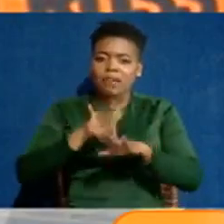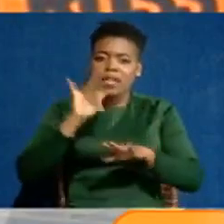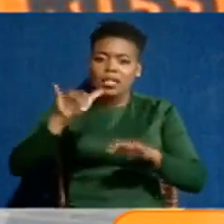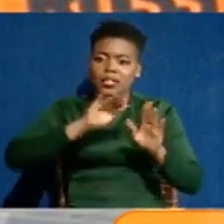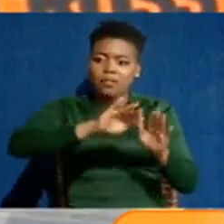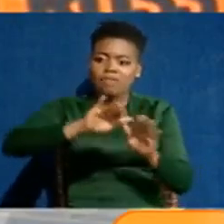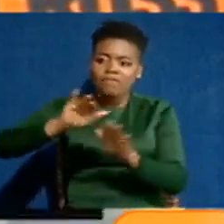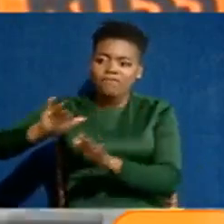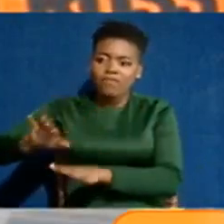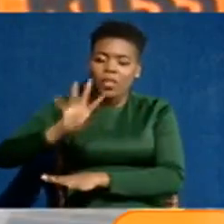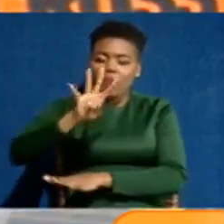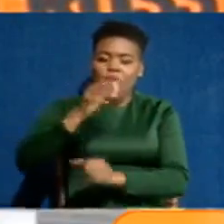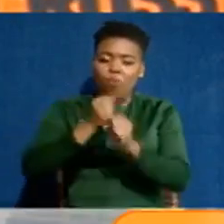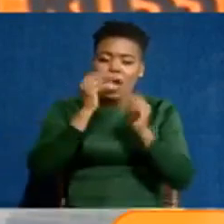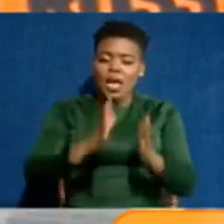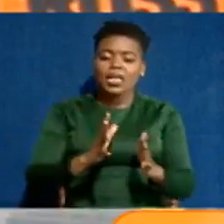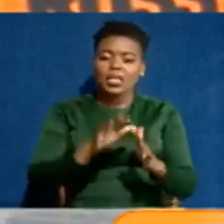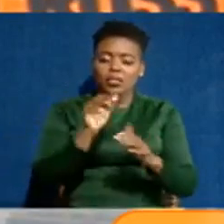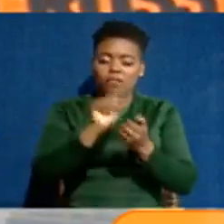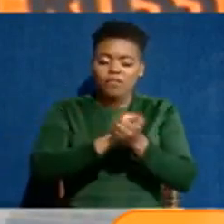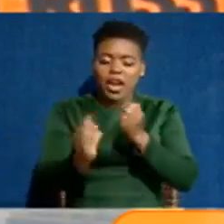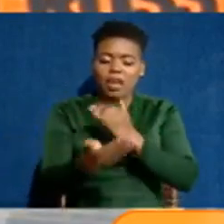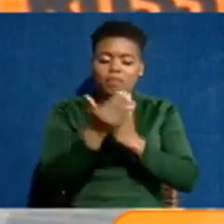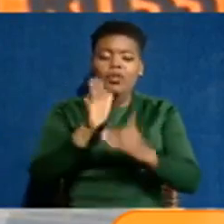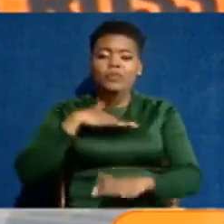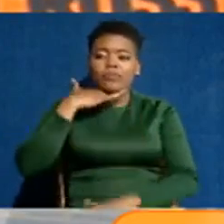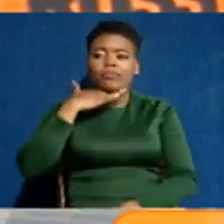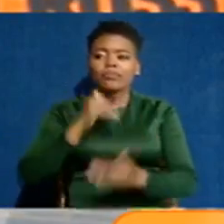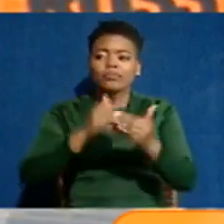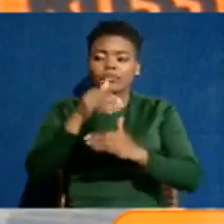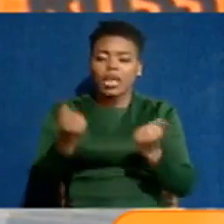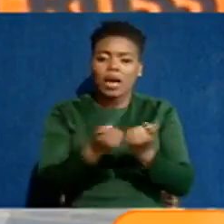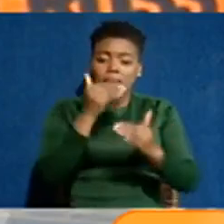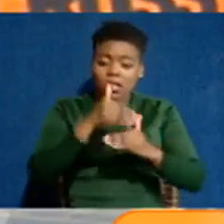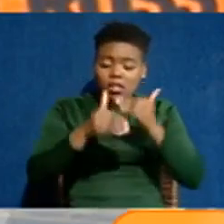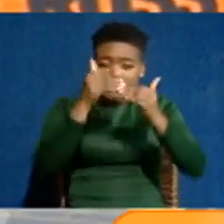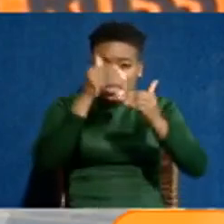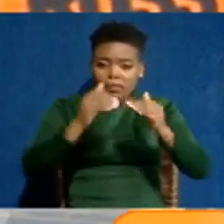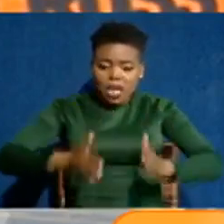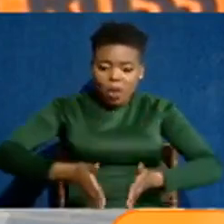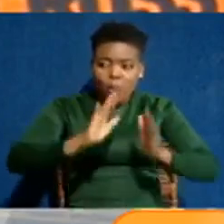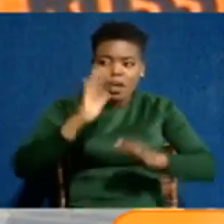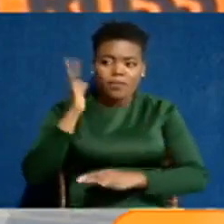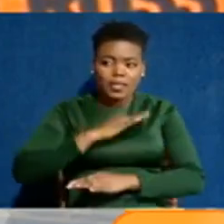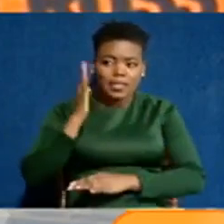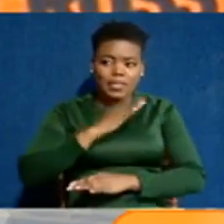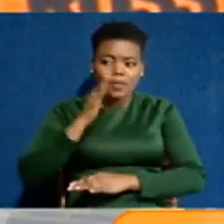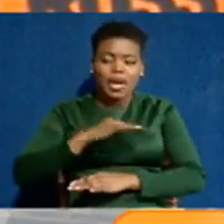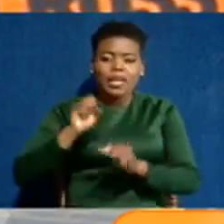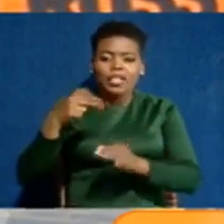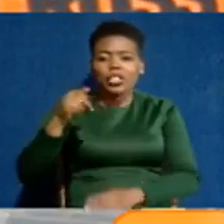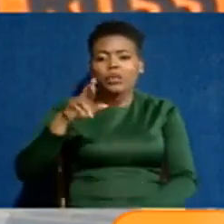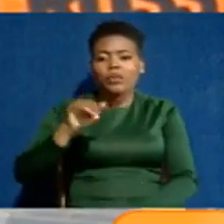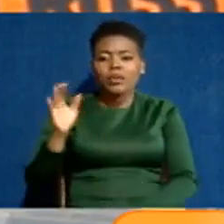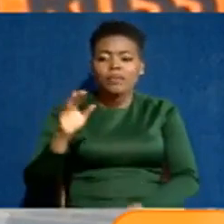Elsewhere, four workers were killed on Friday morning after the walls of a sewer line they were constructing collapsed in Nairobi's Shauri Moyo area. Three